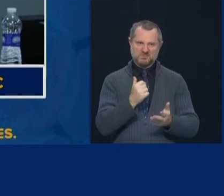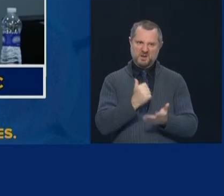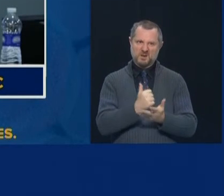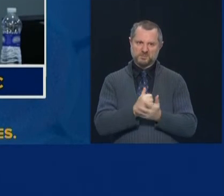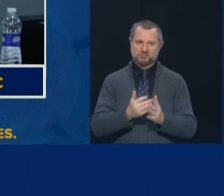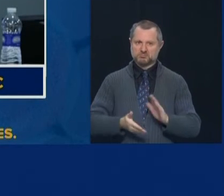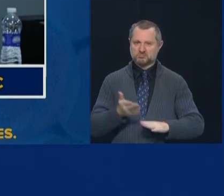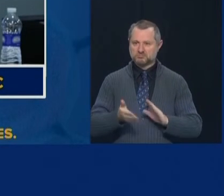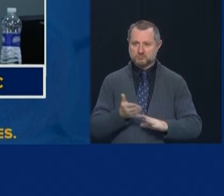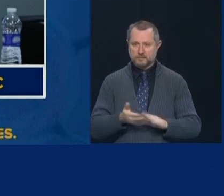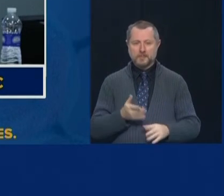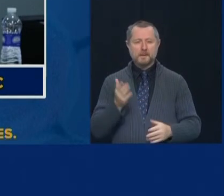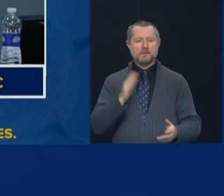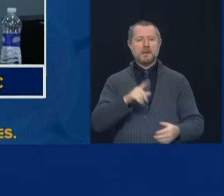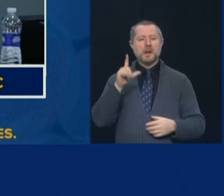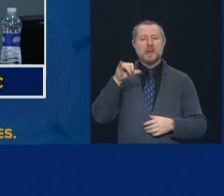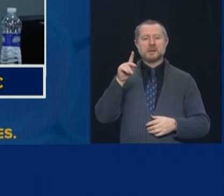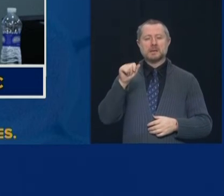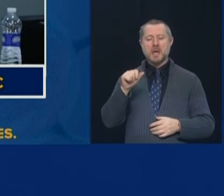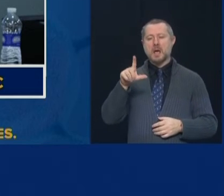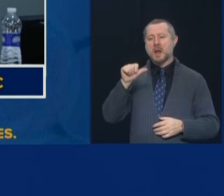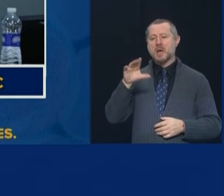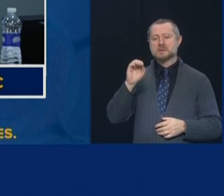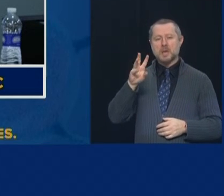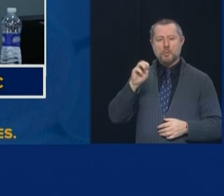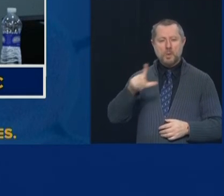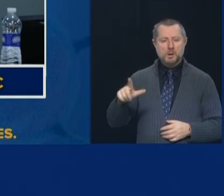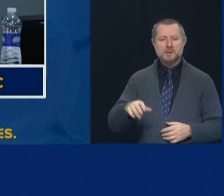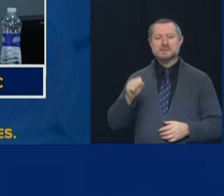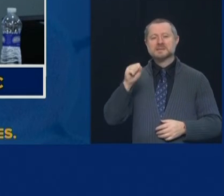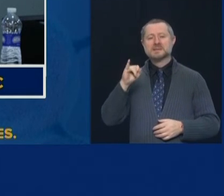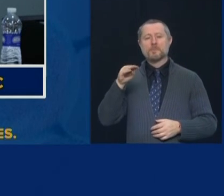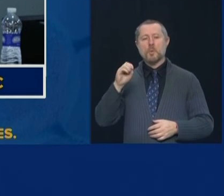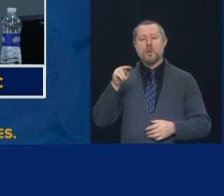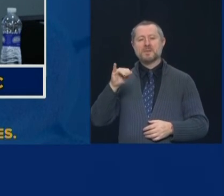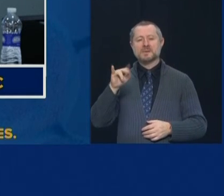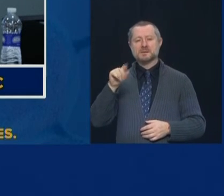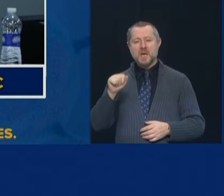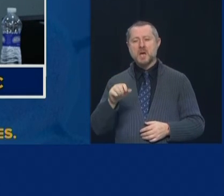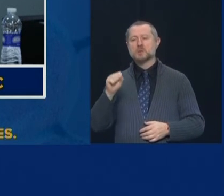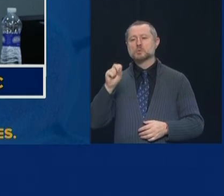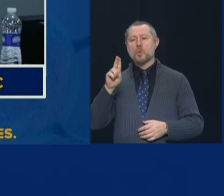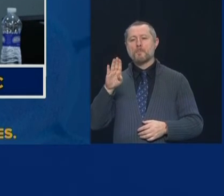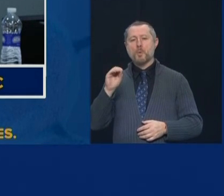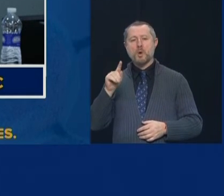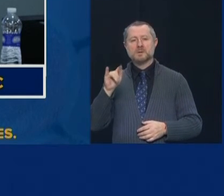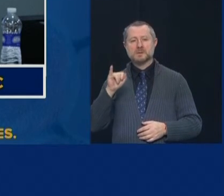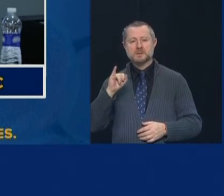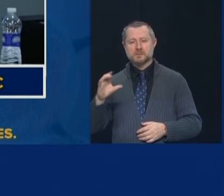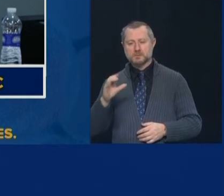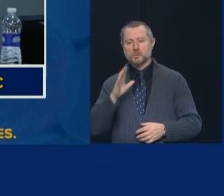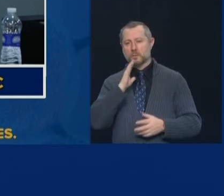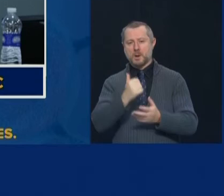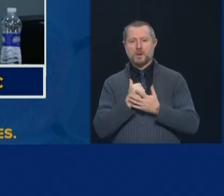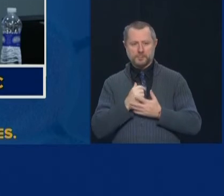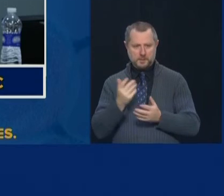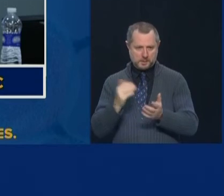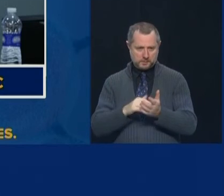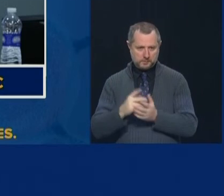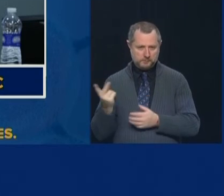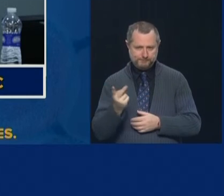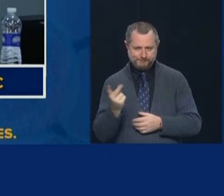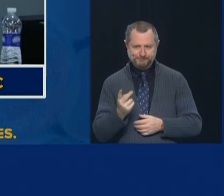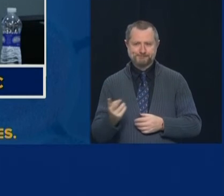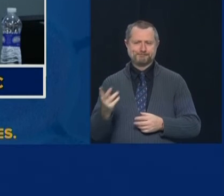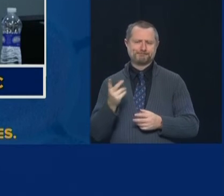come back. Simonita Sabotic is going to come back. They helped on the first time around. You can see they're also happy to come back. They're also